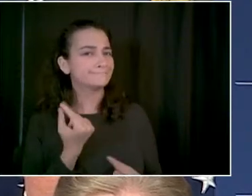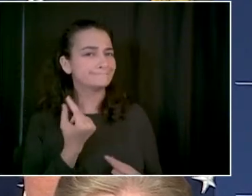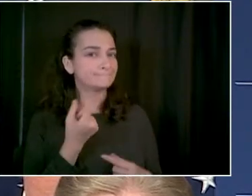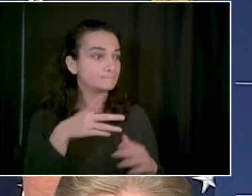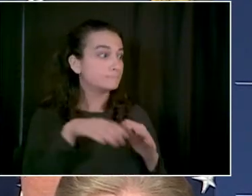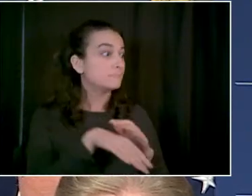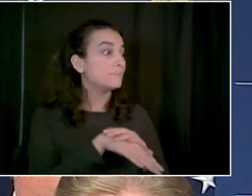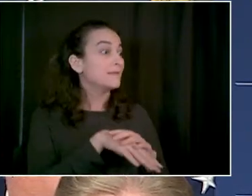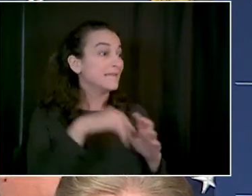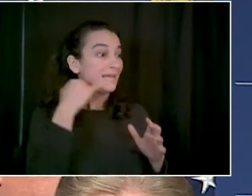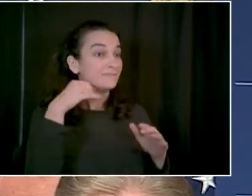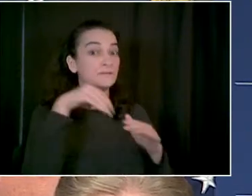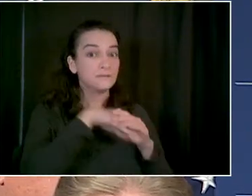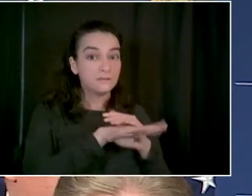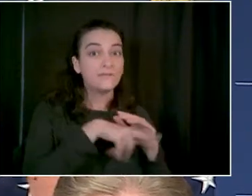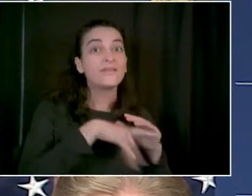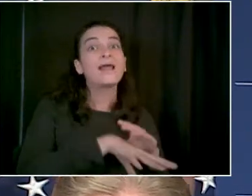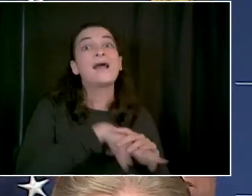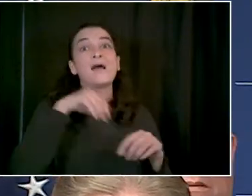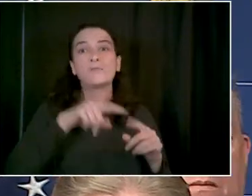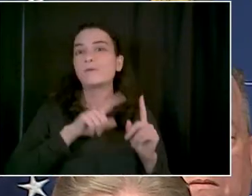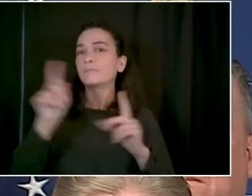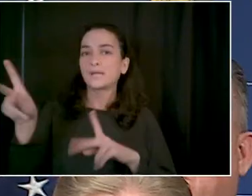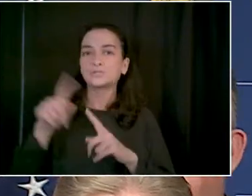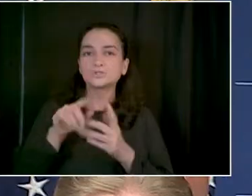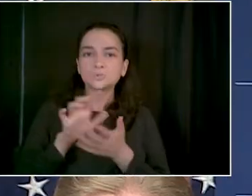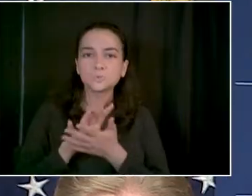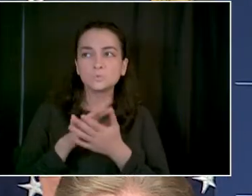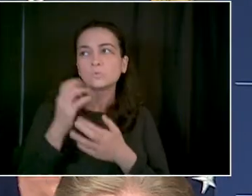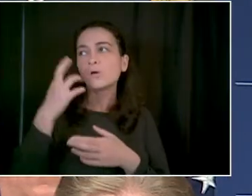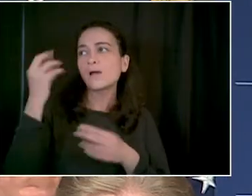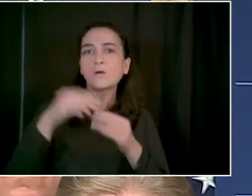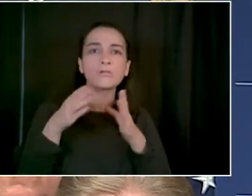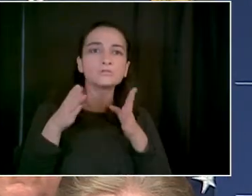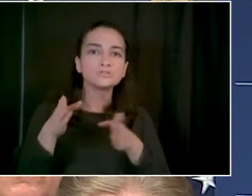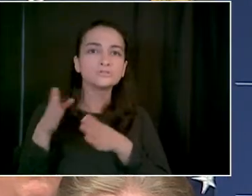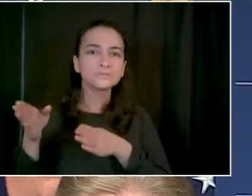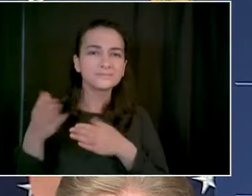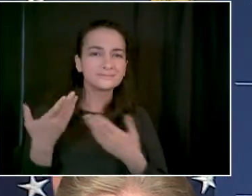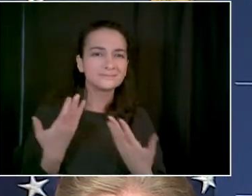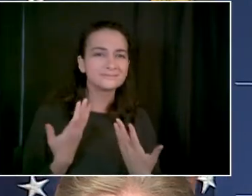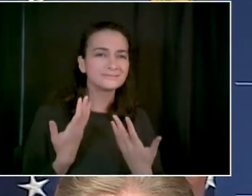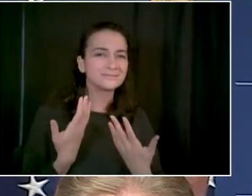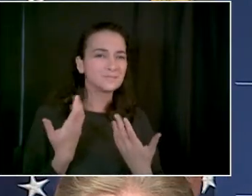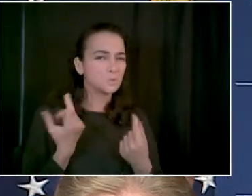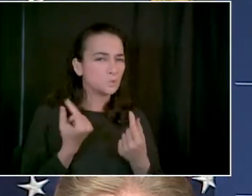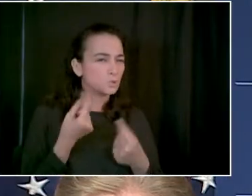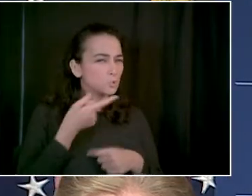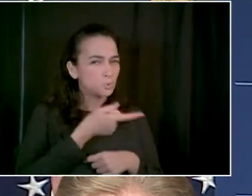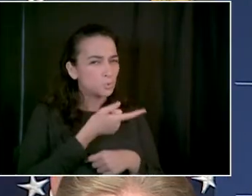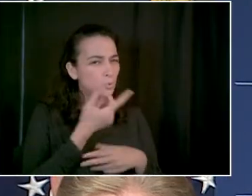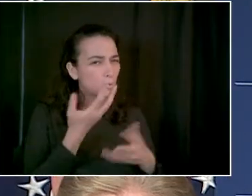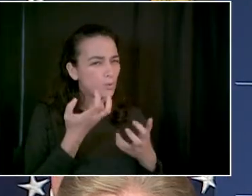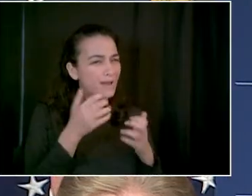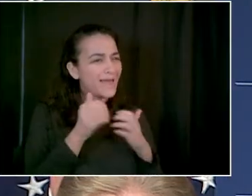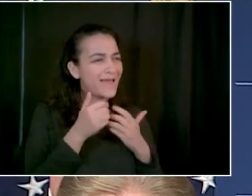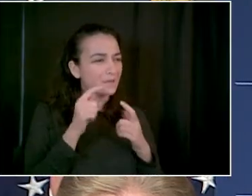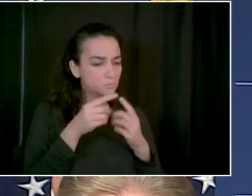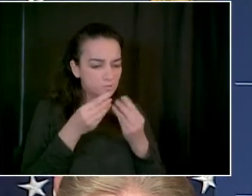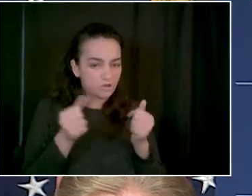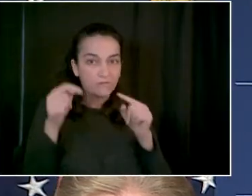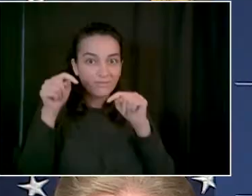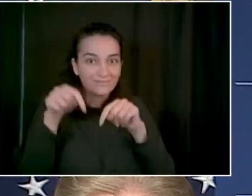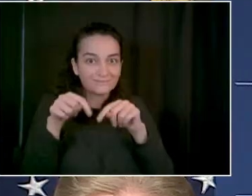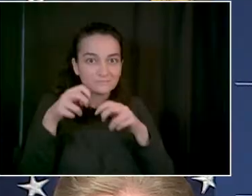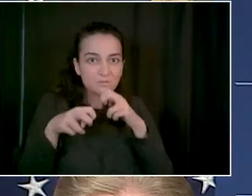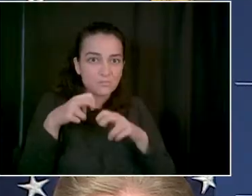expectation of that law to change? I expect my lawmakers, my judges, and everyone who's part of the criminal justice